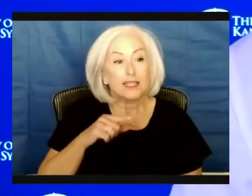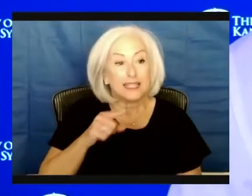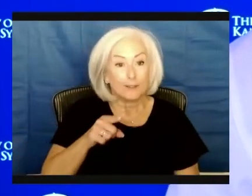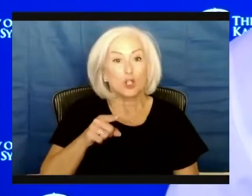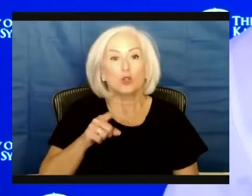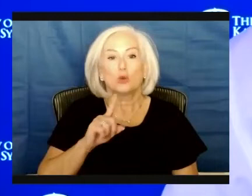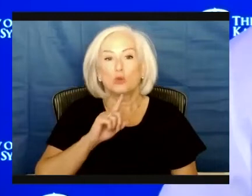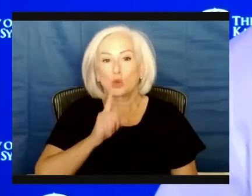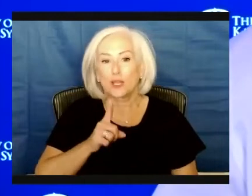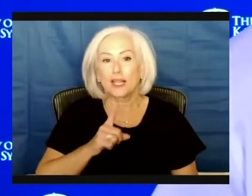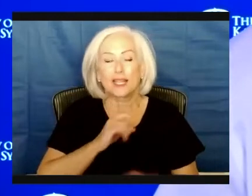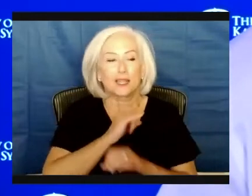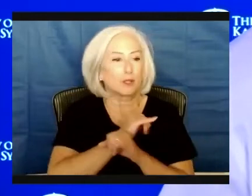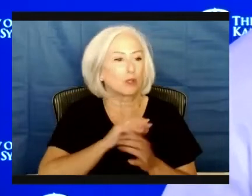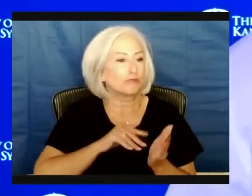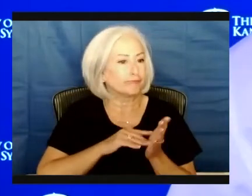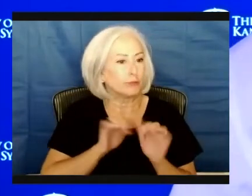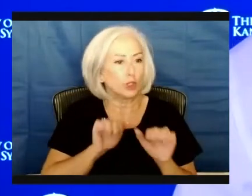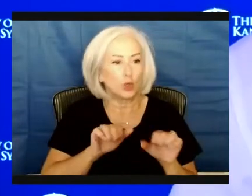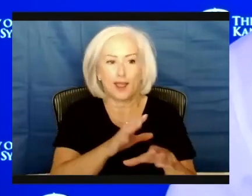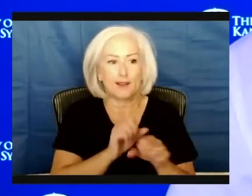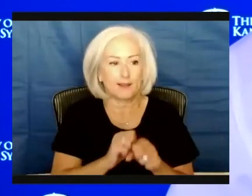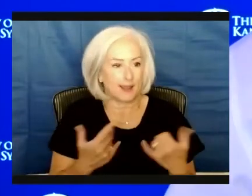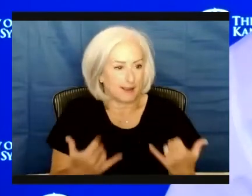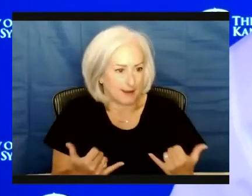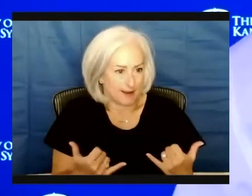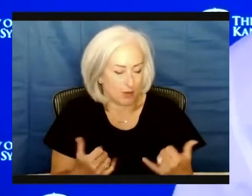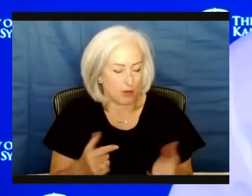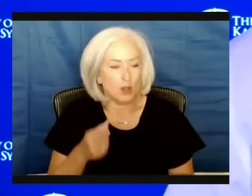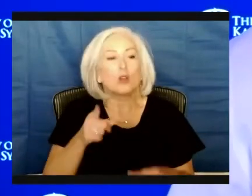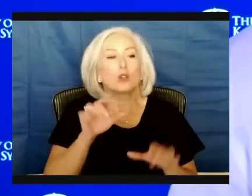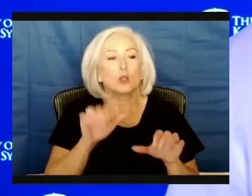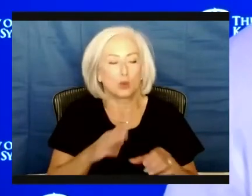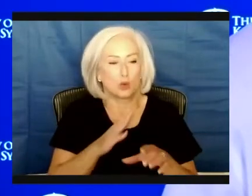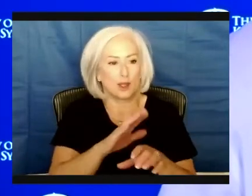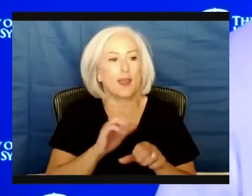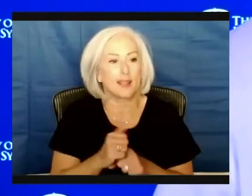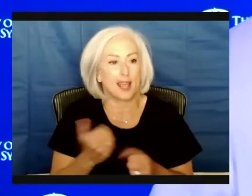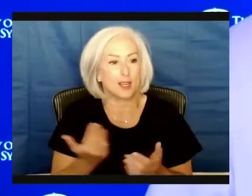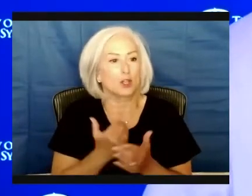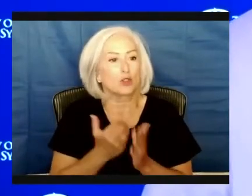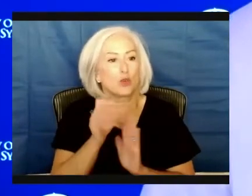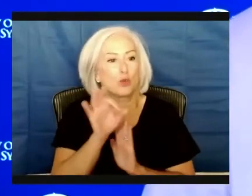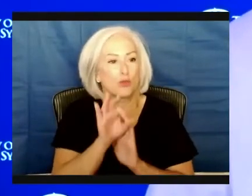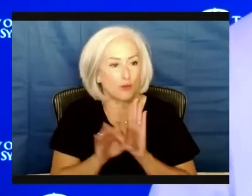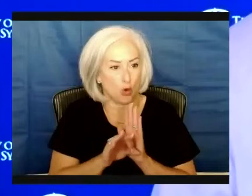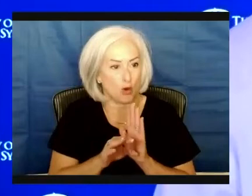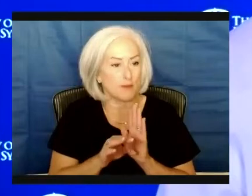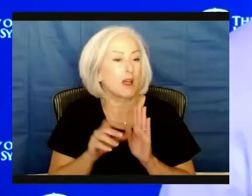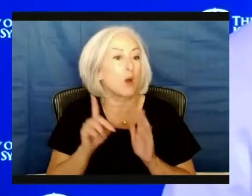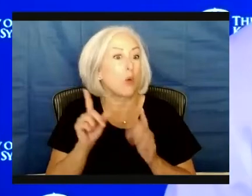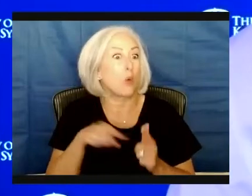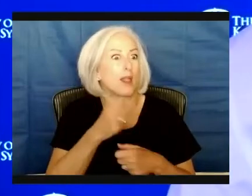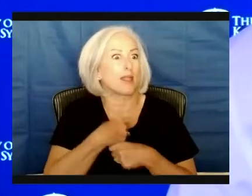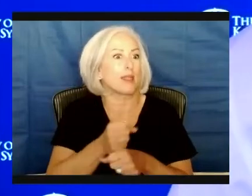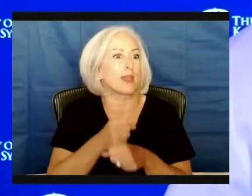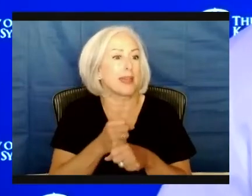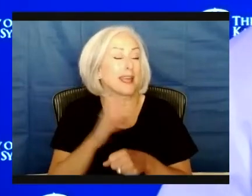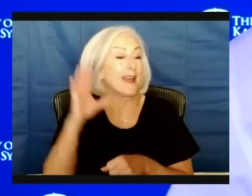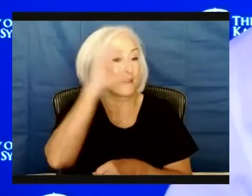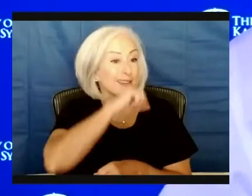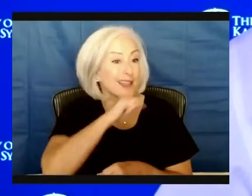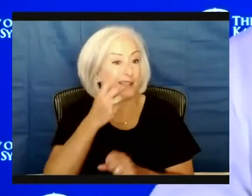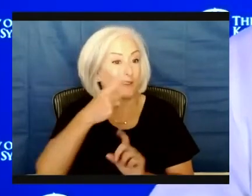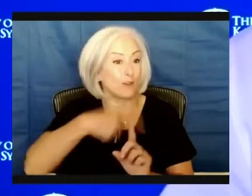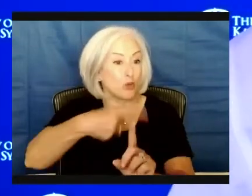can certainly always get the new formulation when it comes out. More than likely, it will be out in a few months. At that point, enough time